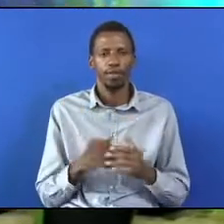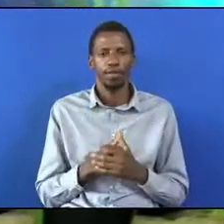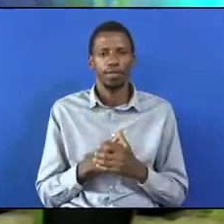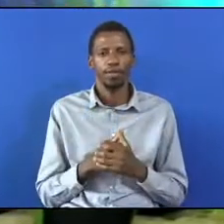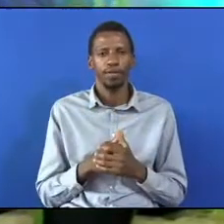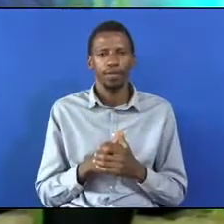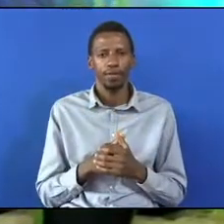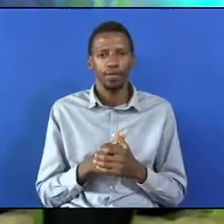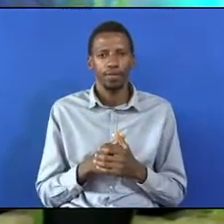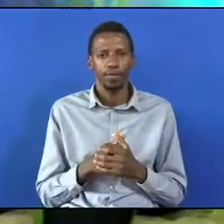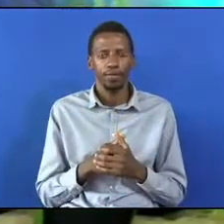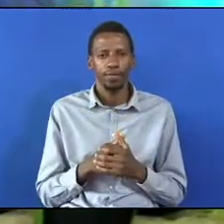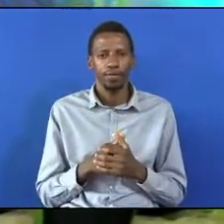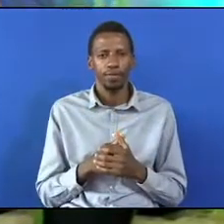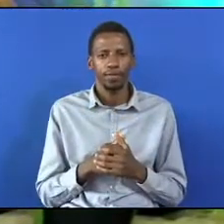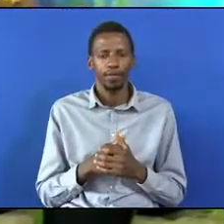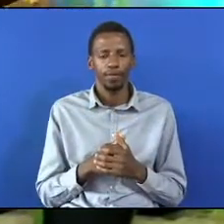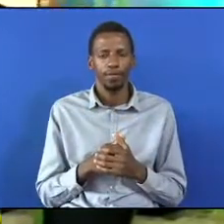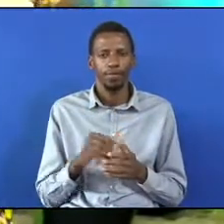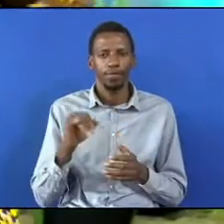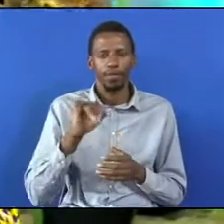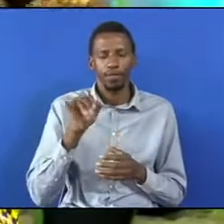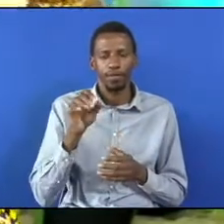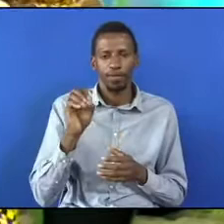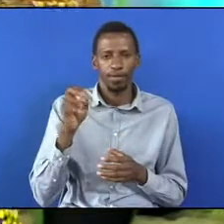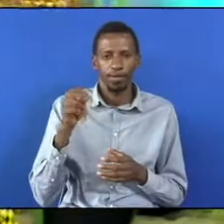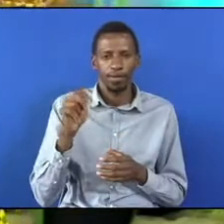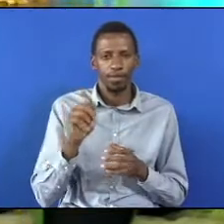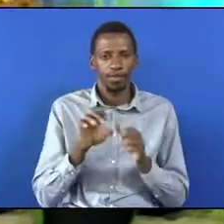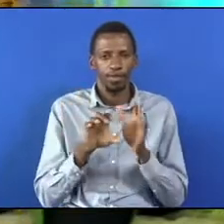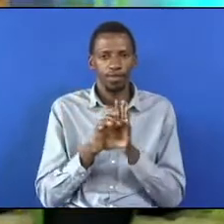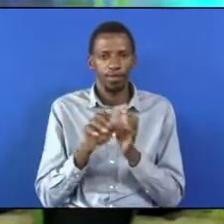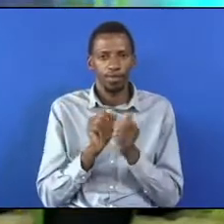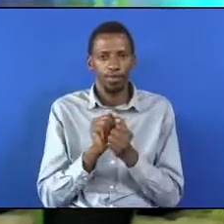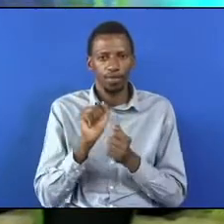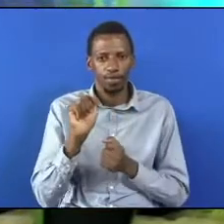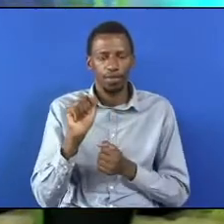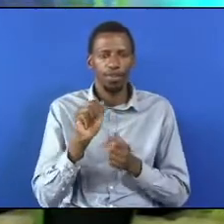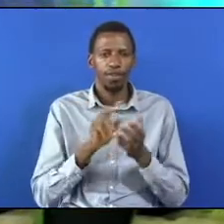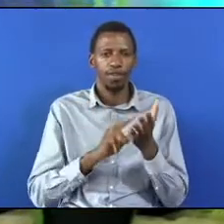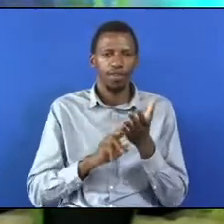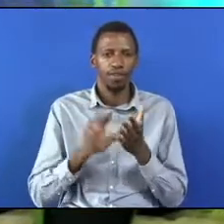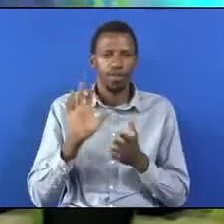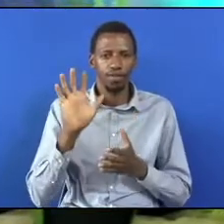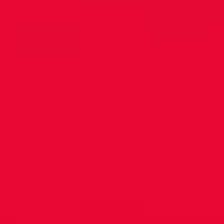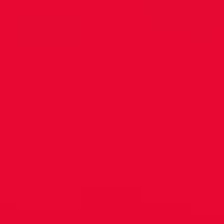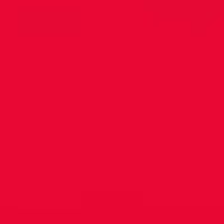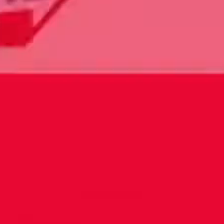John chapter 15 verse 5.